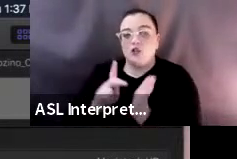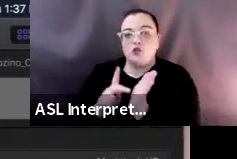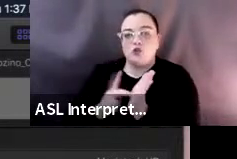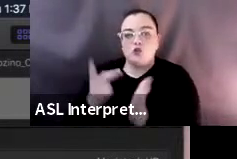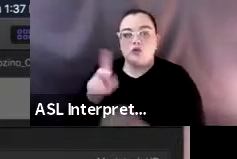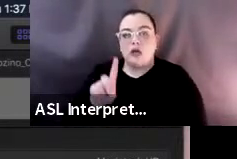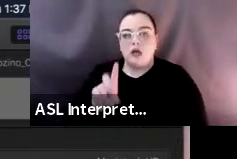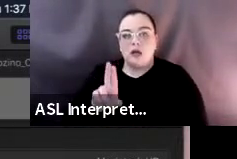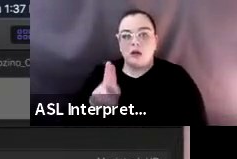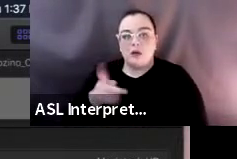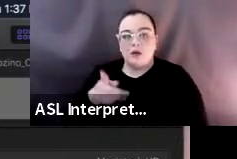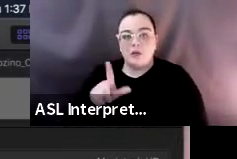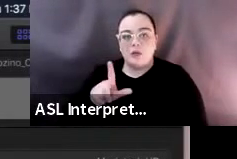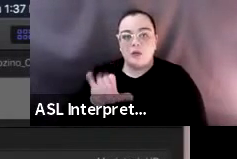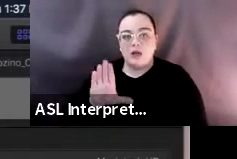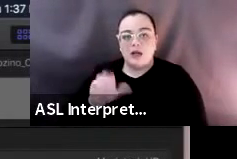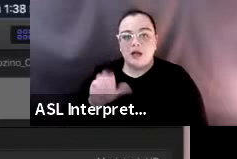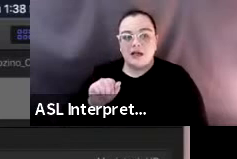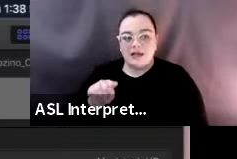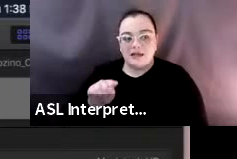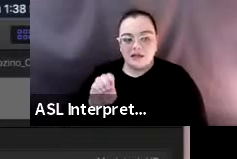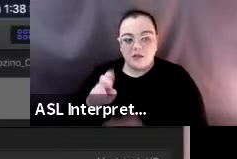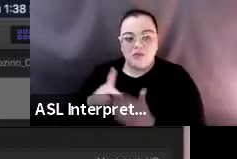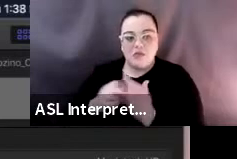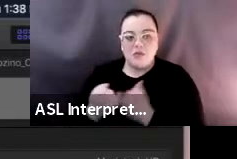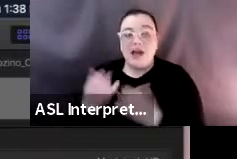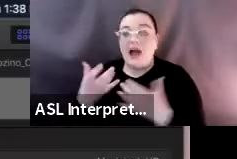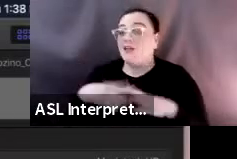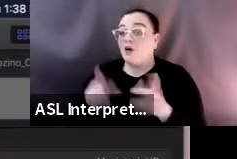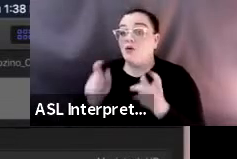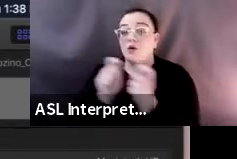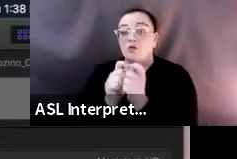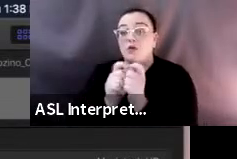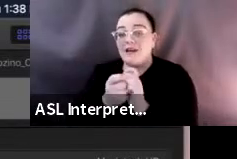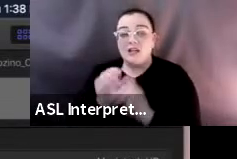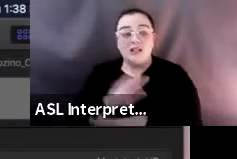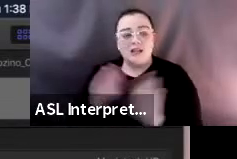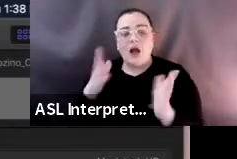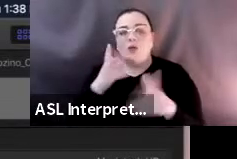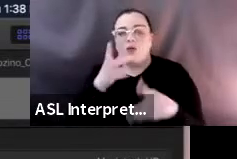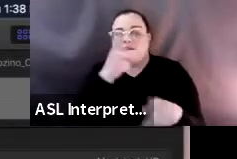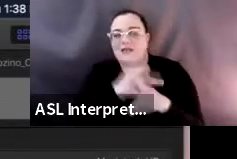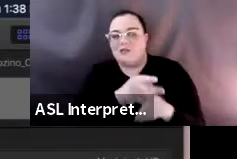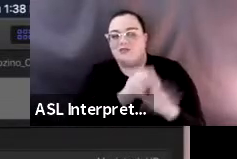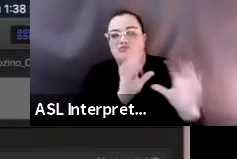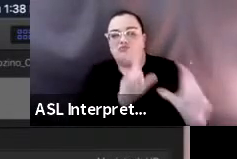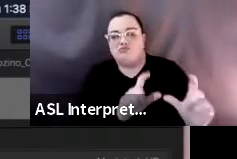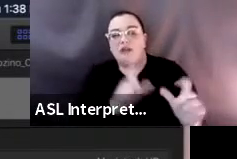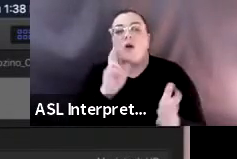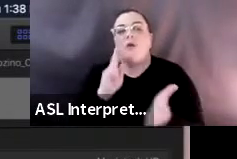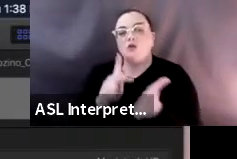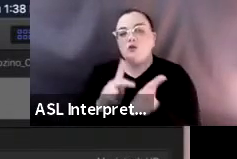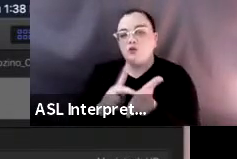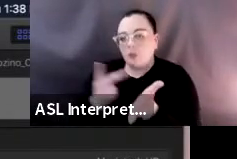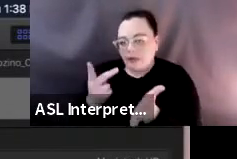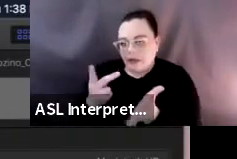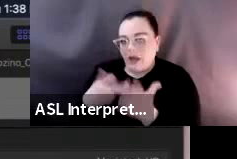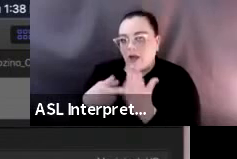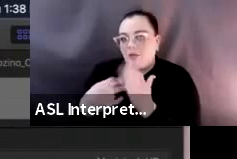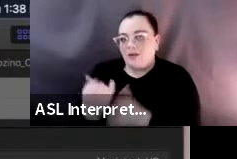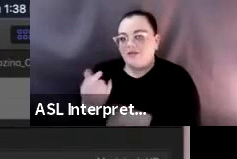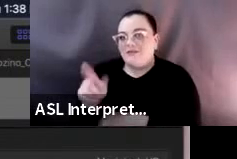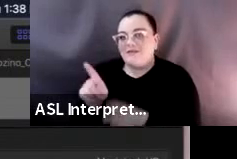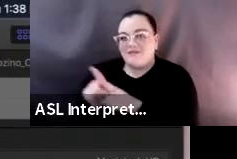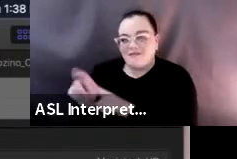want to make the same project. I don't want to edit the nicely horizontal one. I want to keep that one as is, but I want to make a new project that fits for